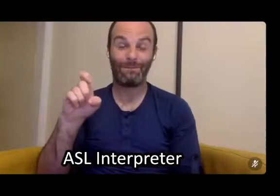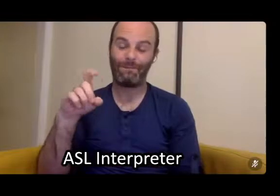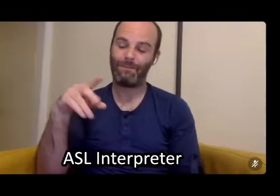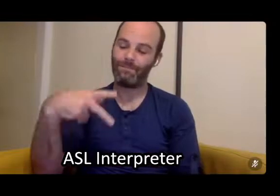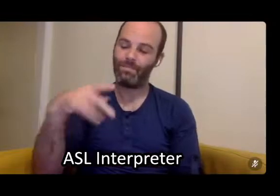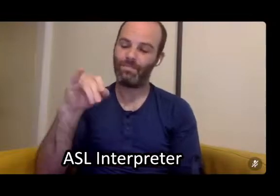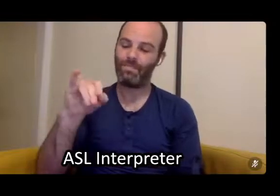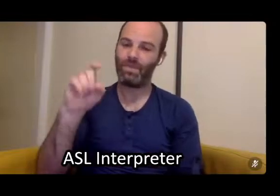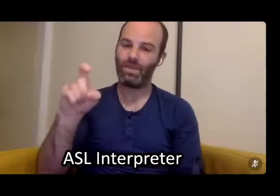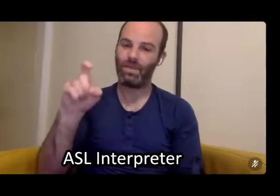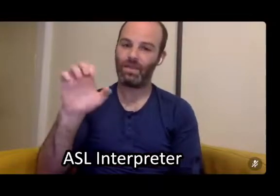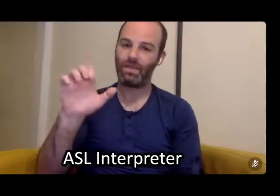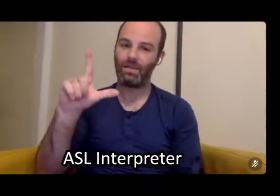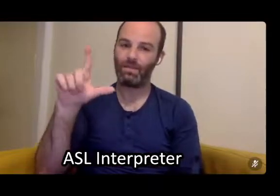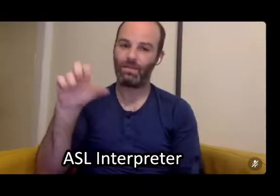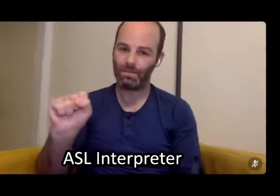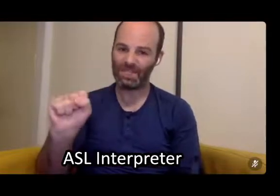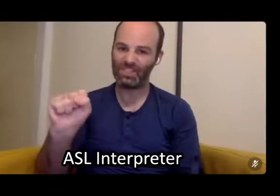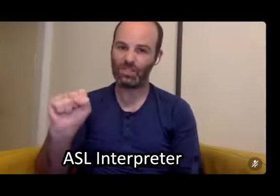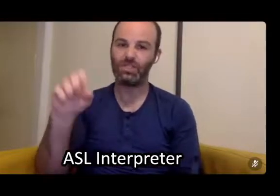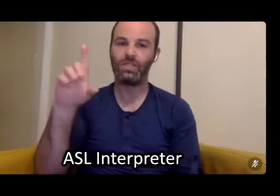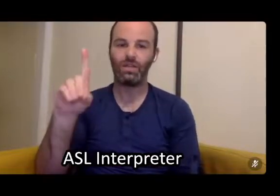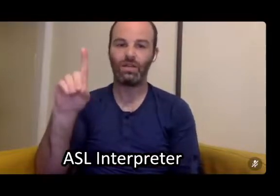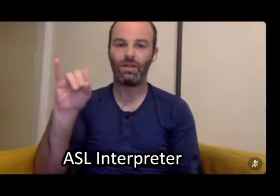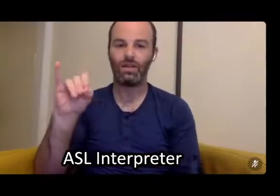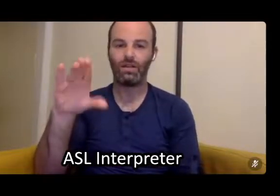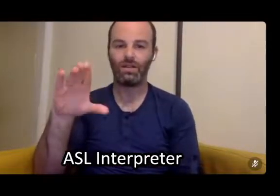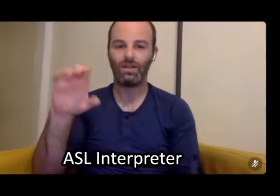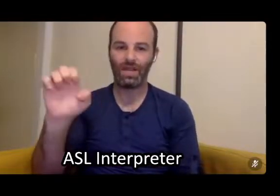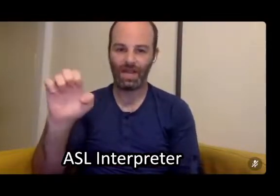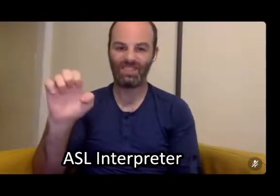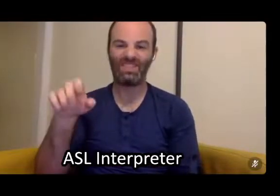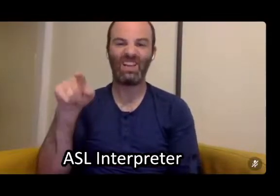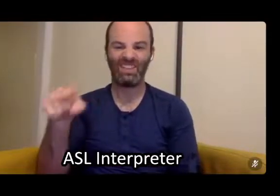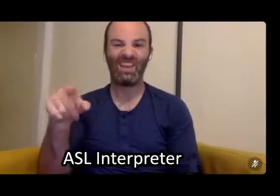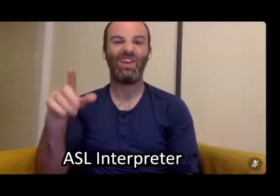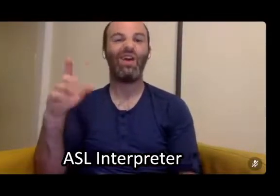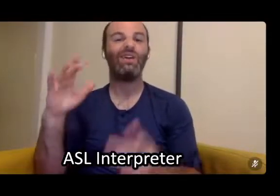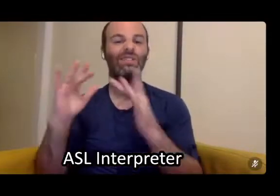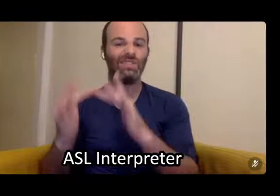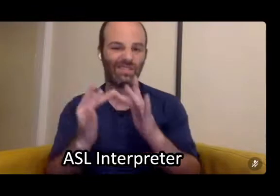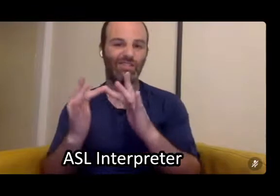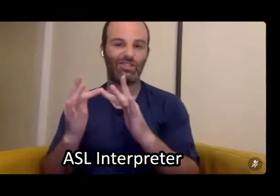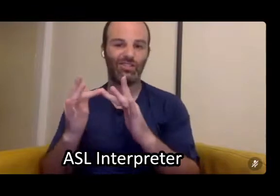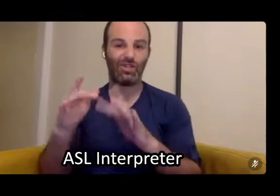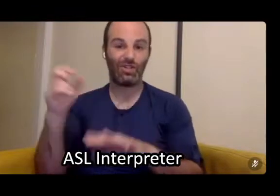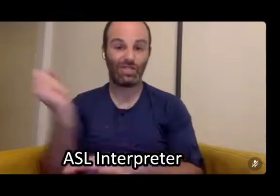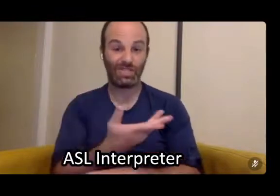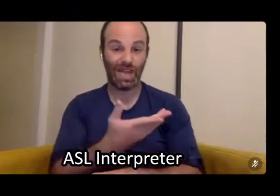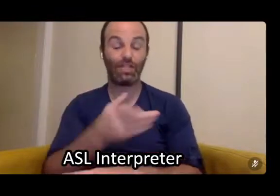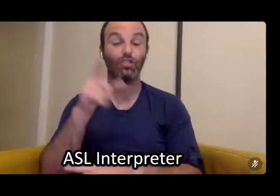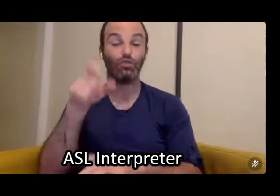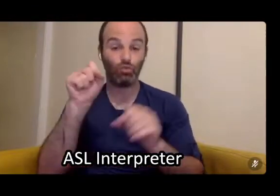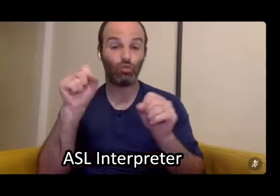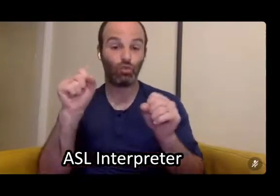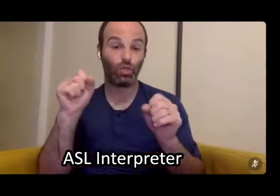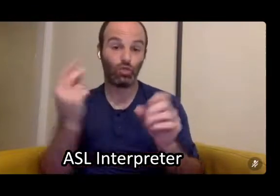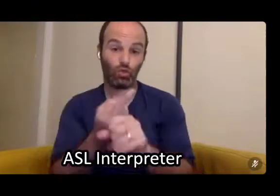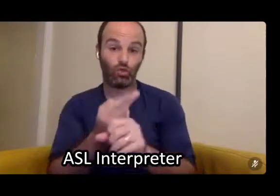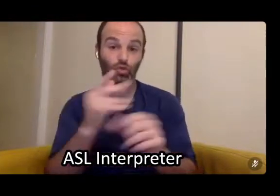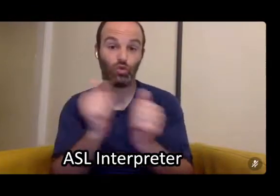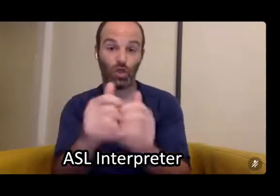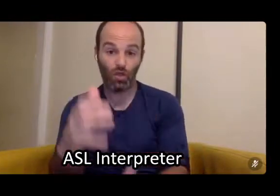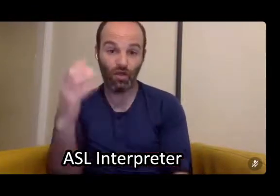where they are digital dice that you can roll, and you sync them up with your phone. So it